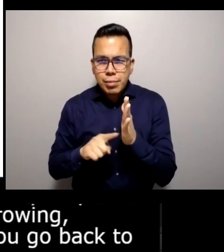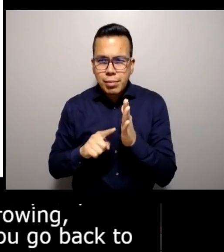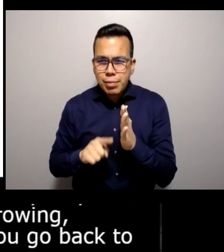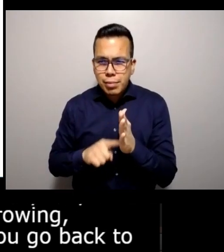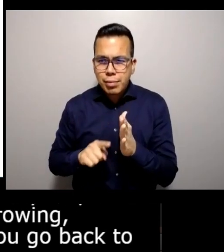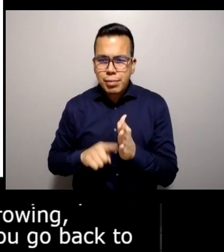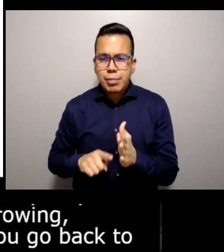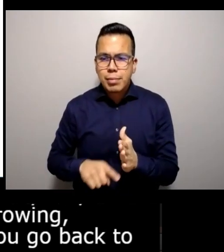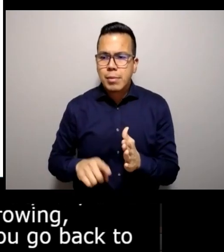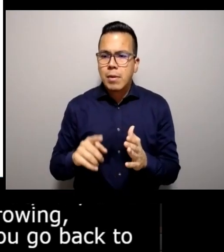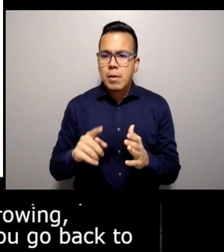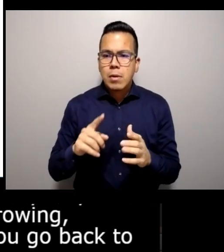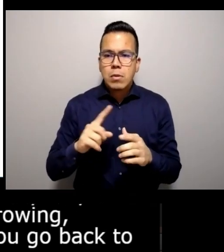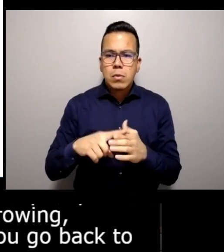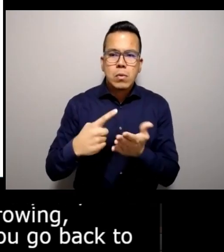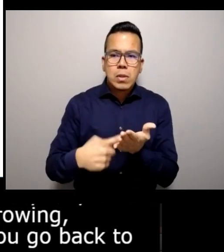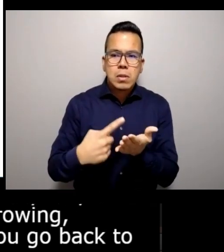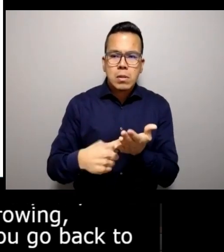popularity,